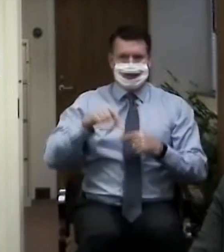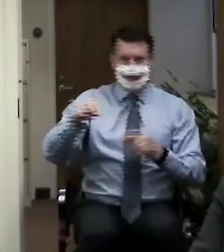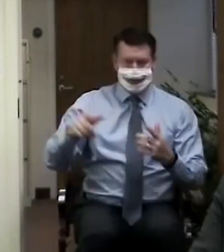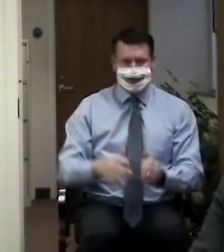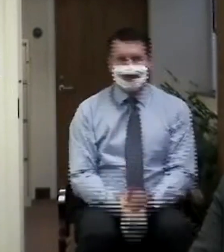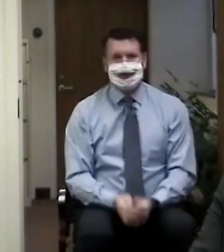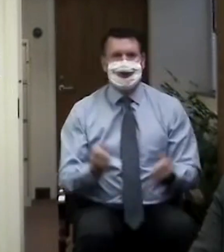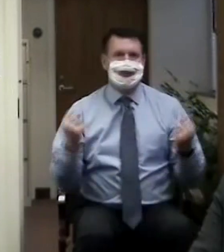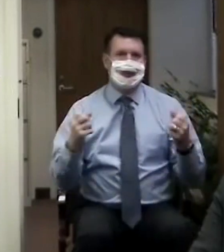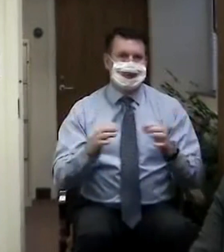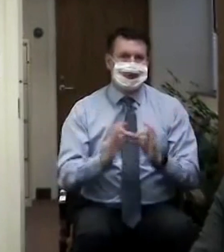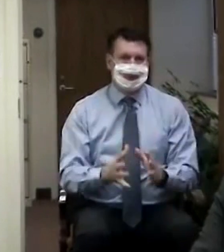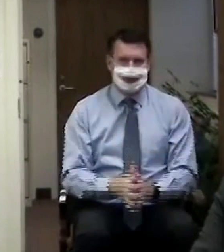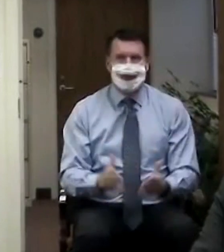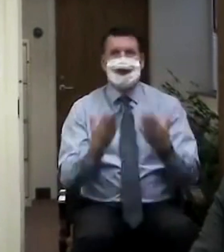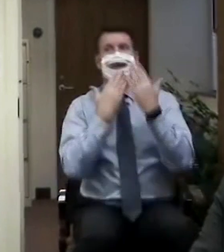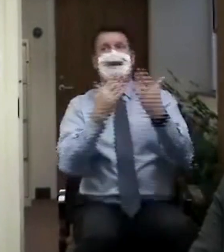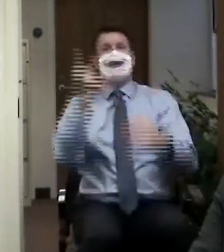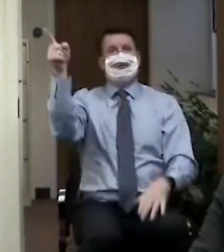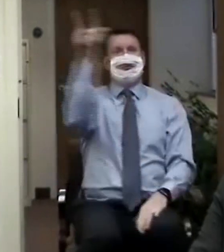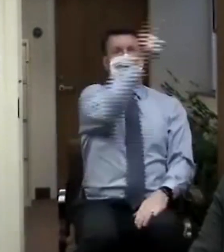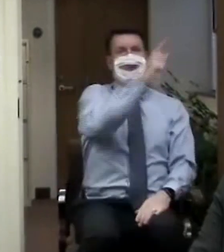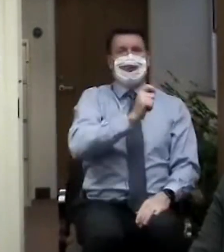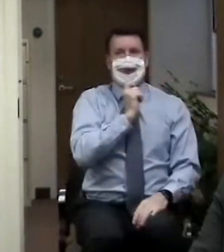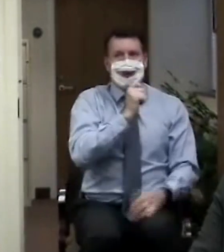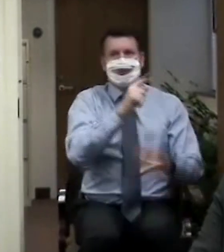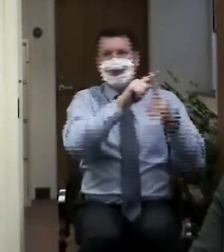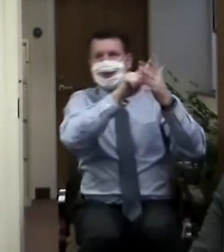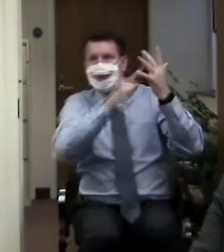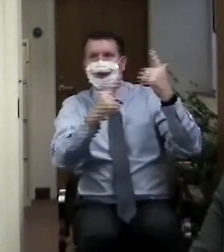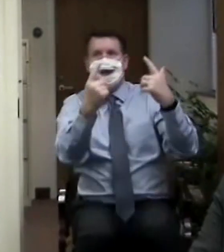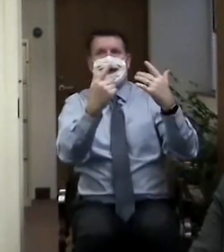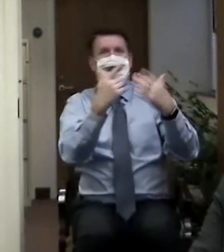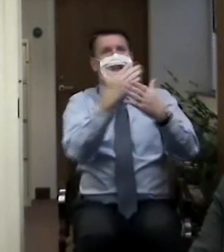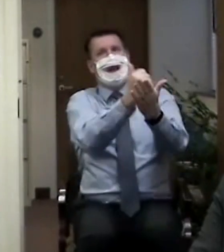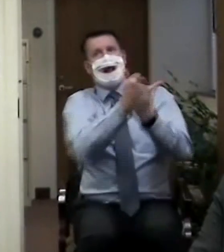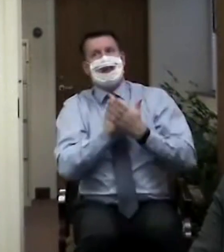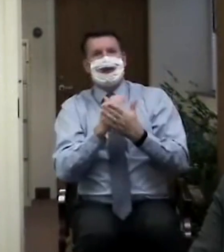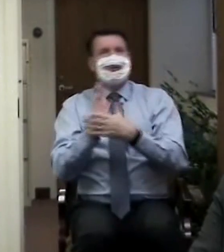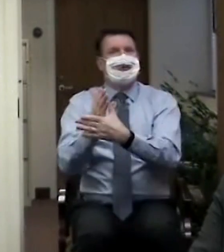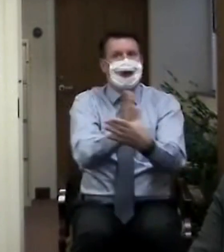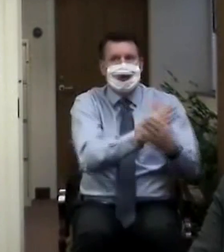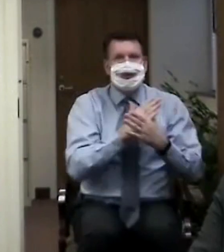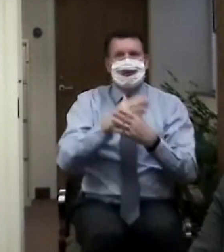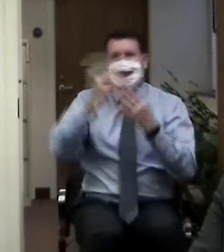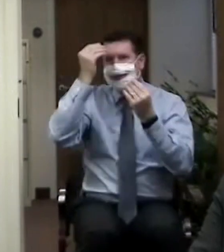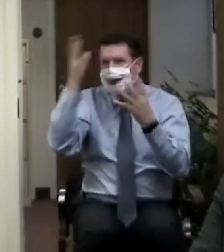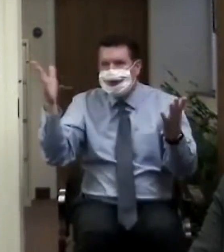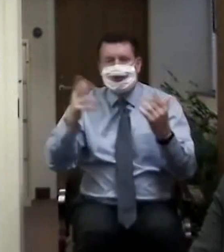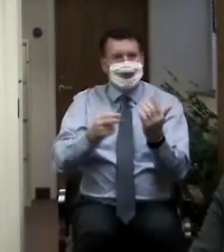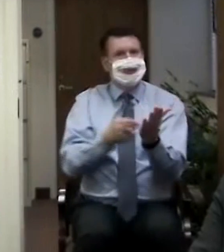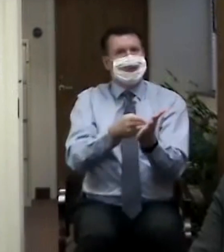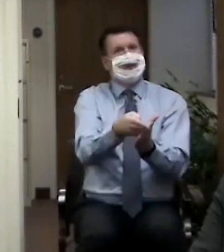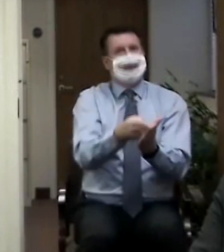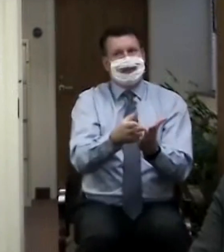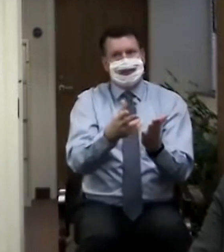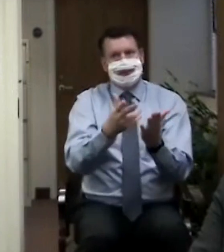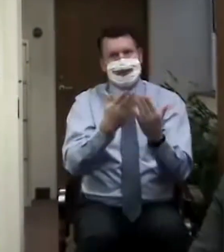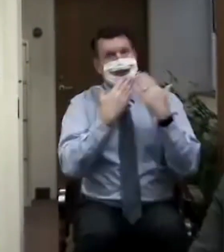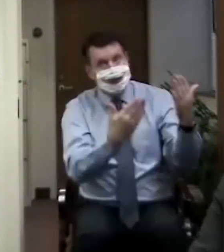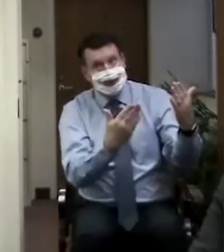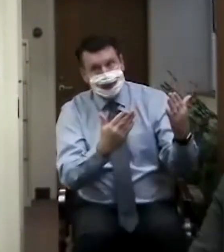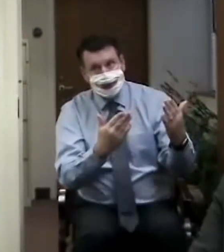media for helping us tell this story in as straightforward a way as we can. So with that, and Lydia